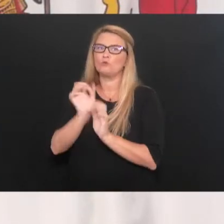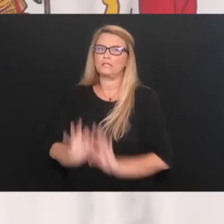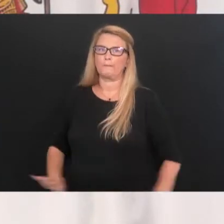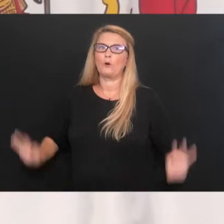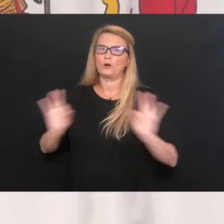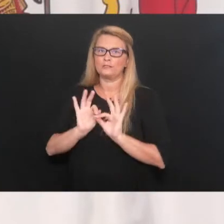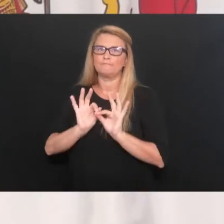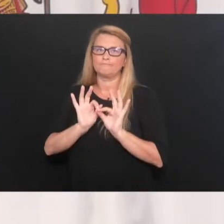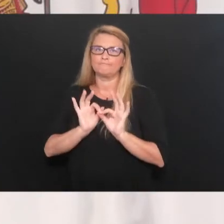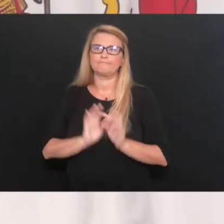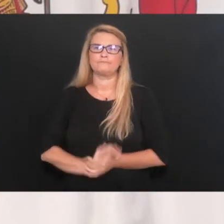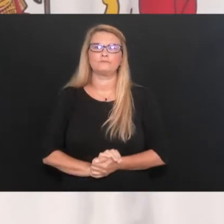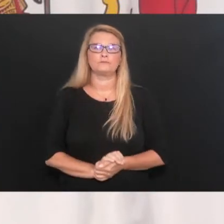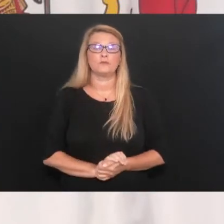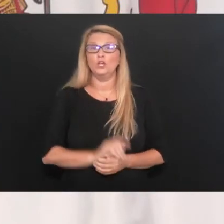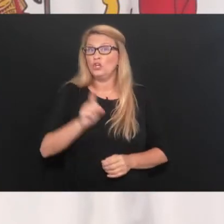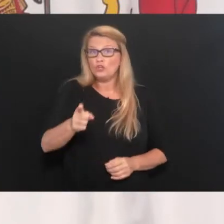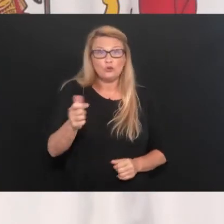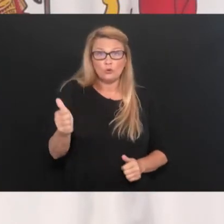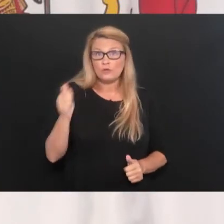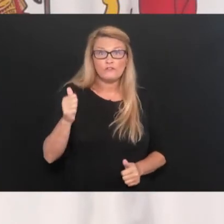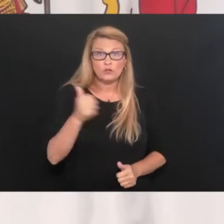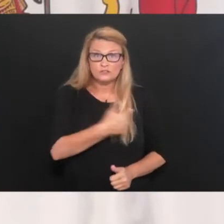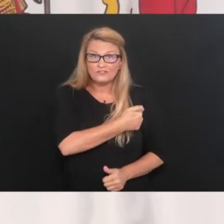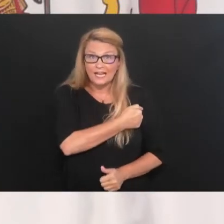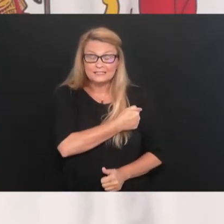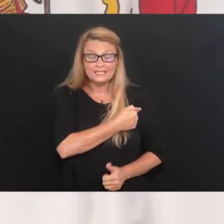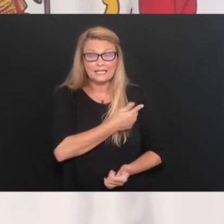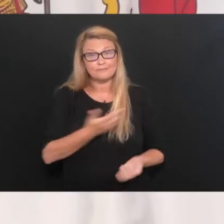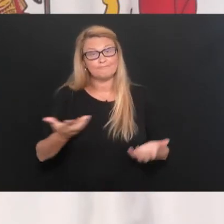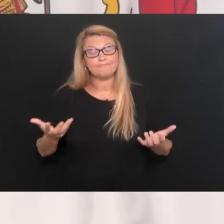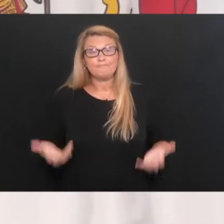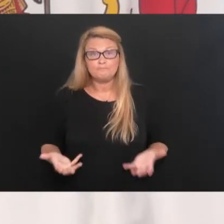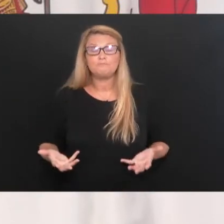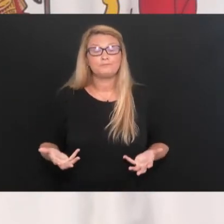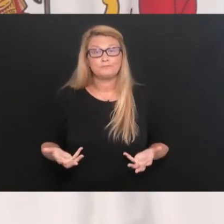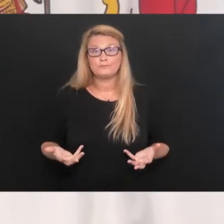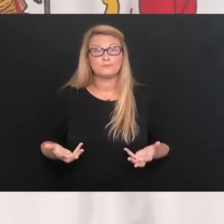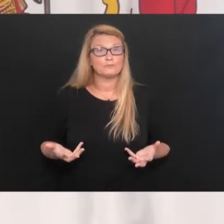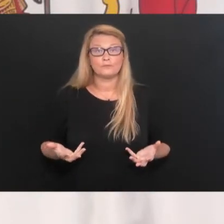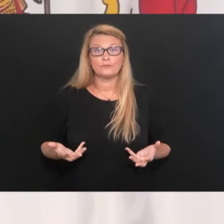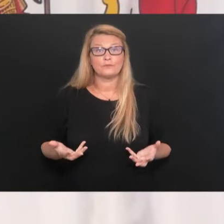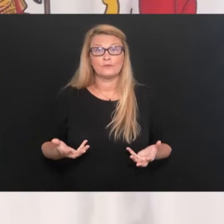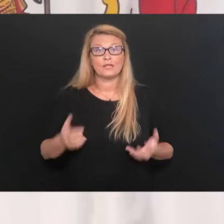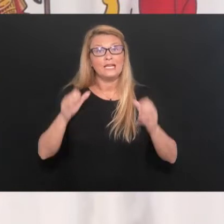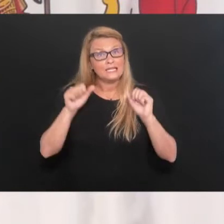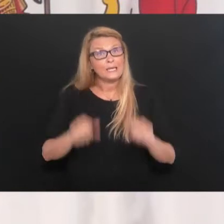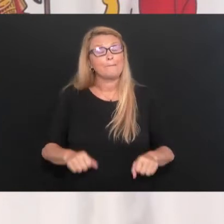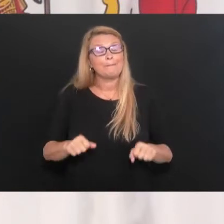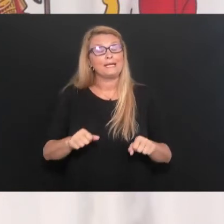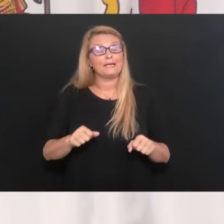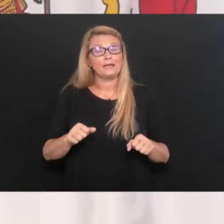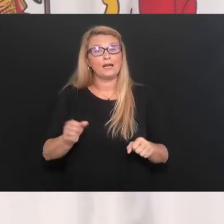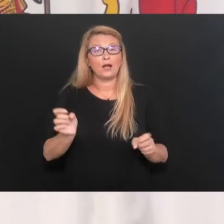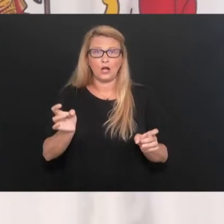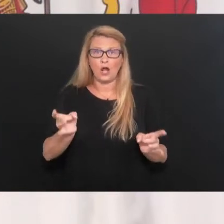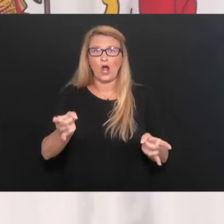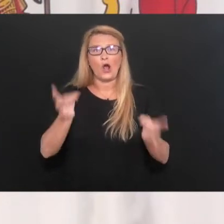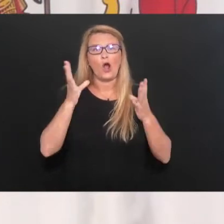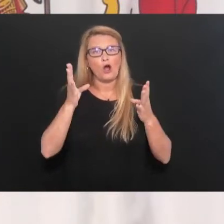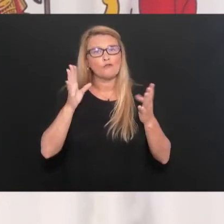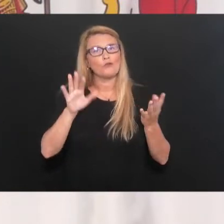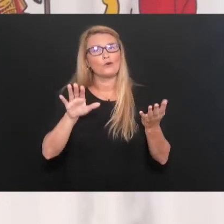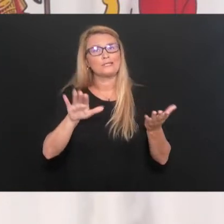you're not vaccinated, you're absolutely, you know, you could be in for a really, really tough